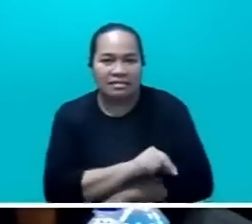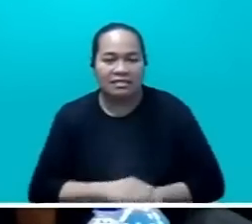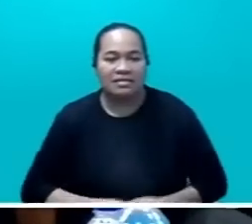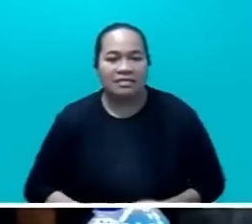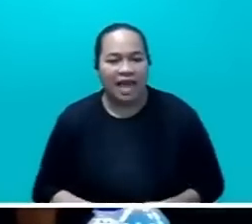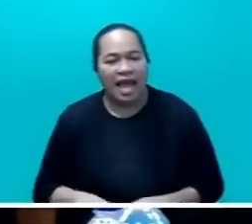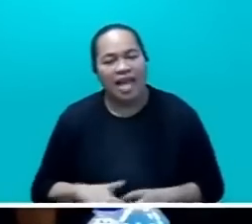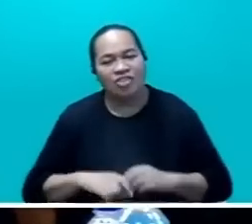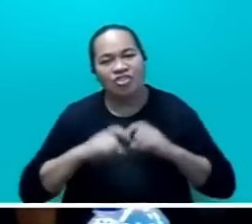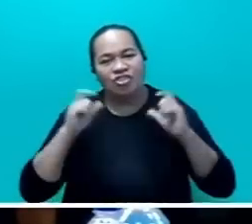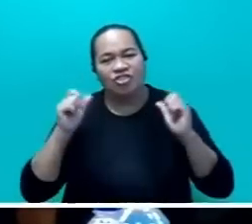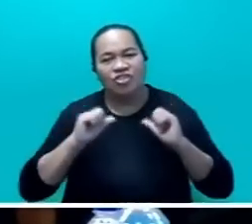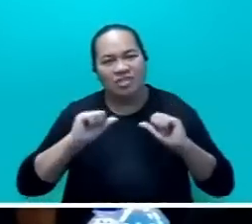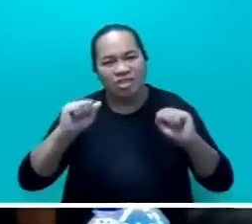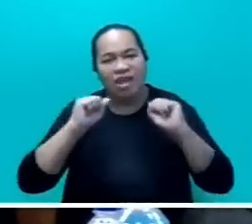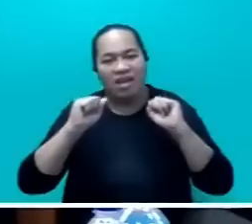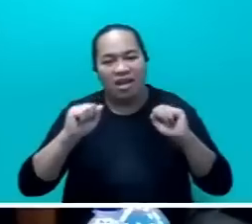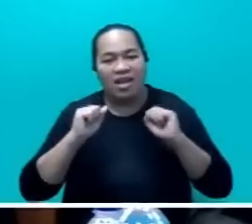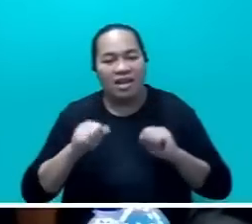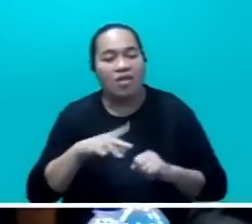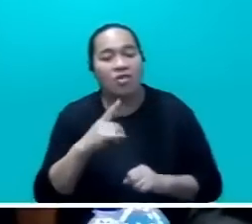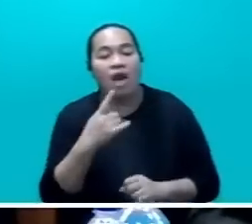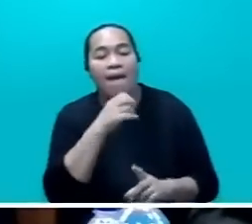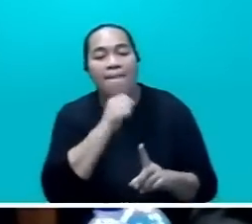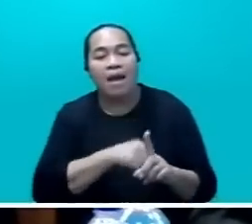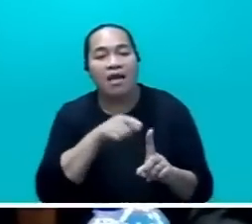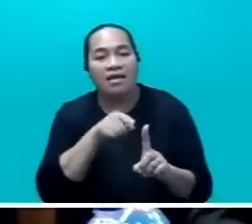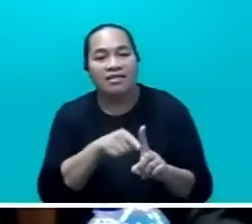and cheering the men.